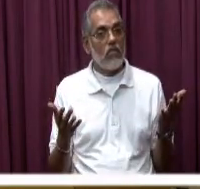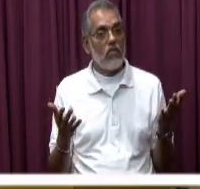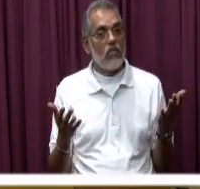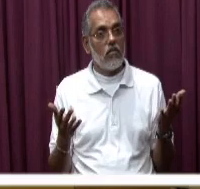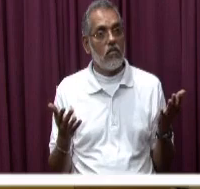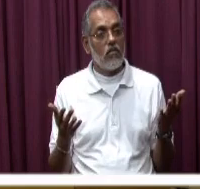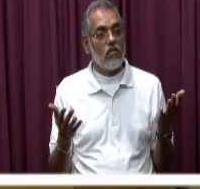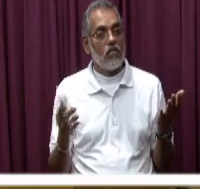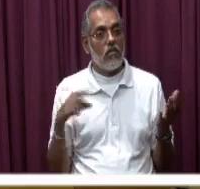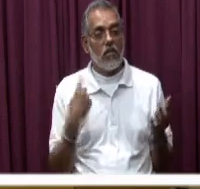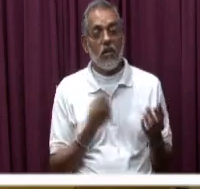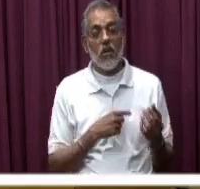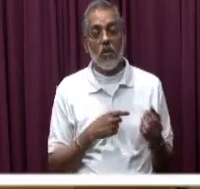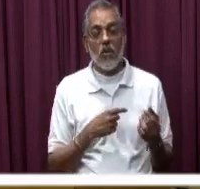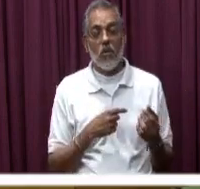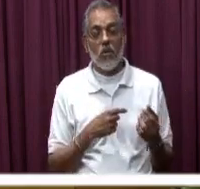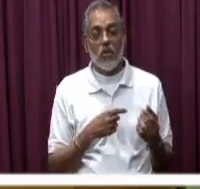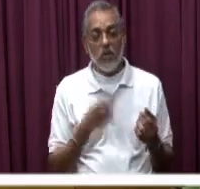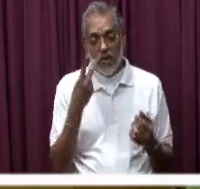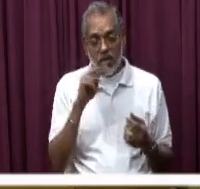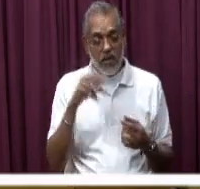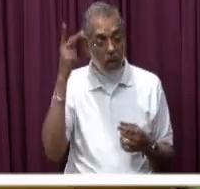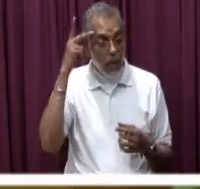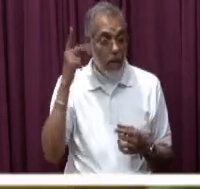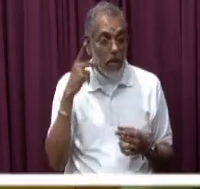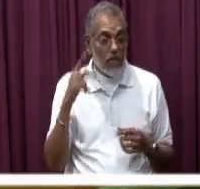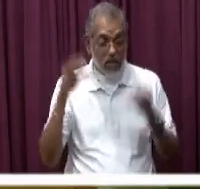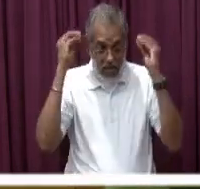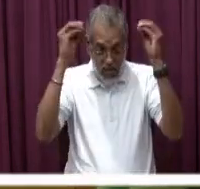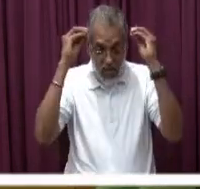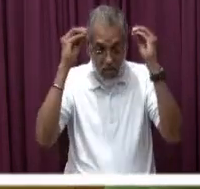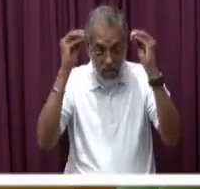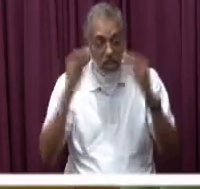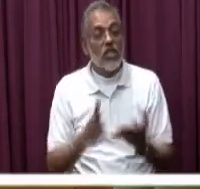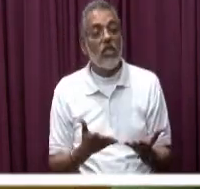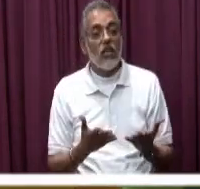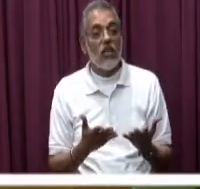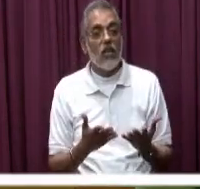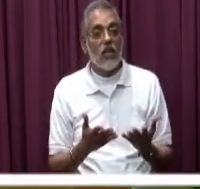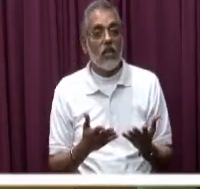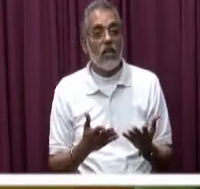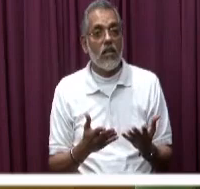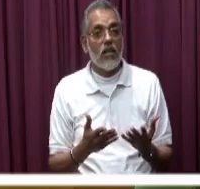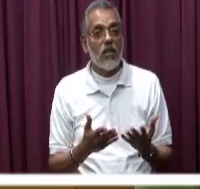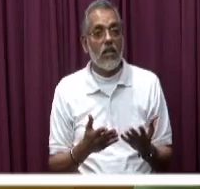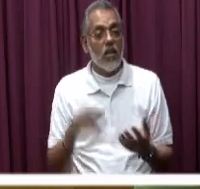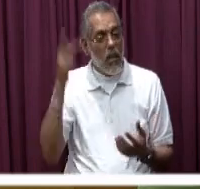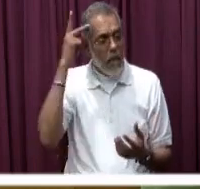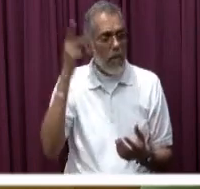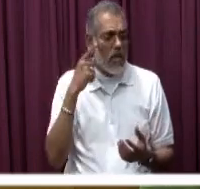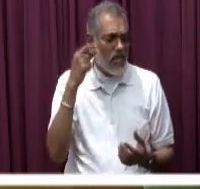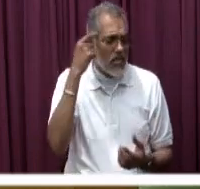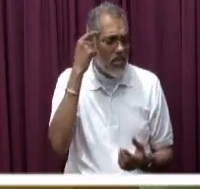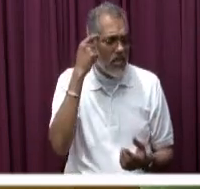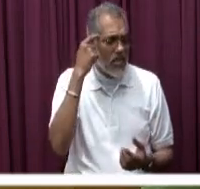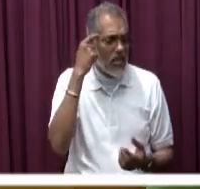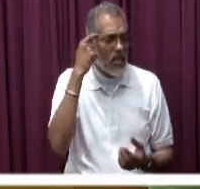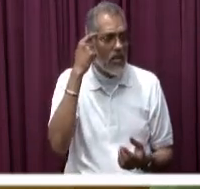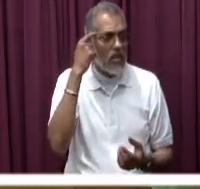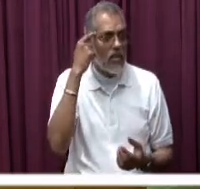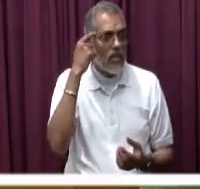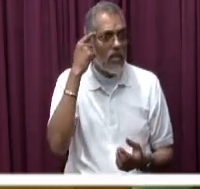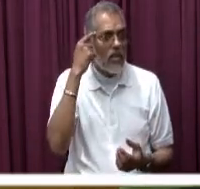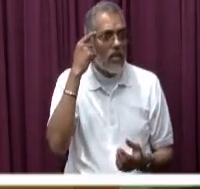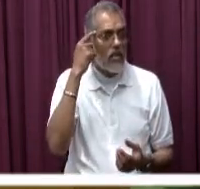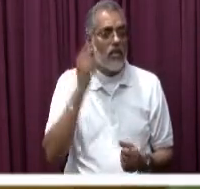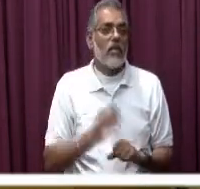of parenthood. It's been the ruin of parents. Parents somehow get the impression that they have to be the